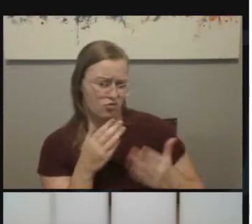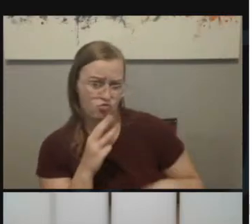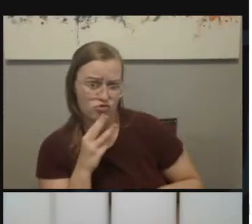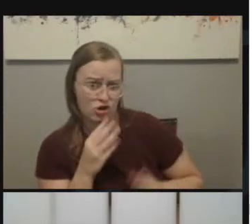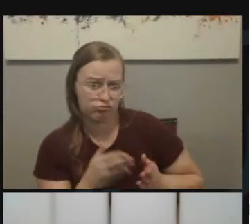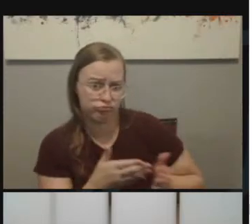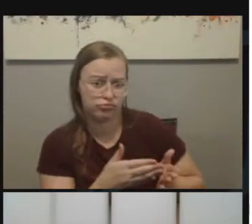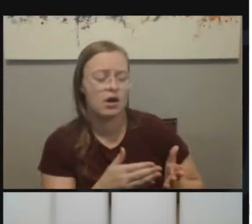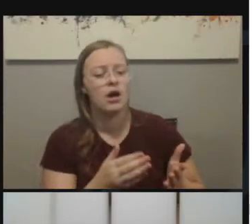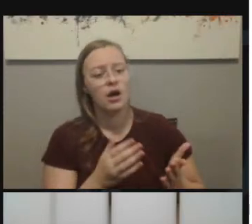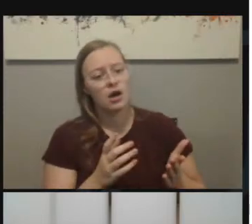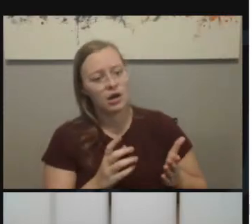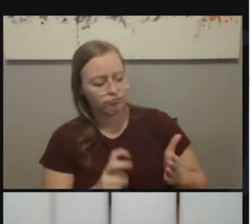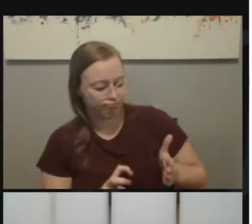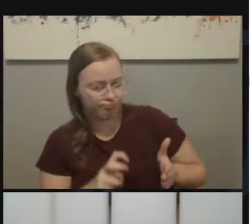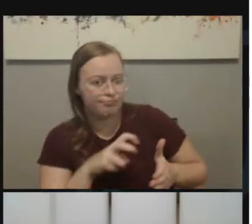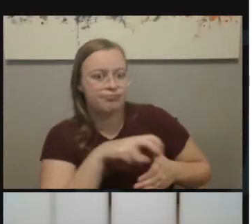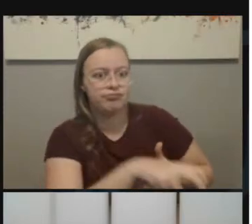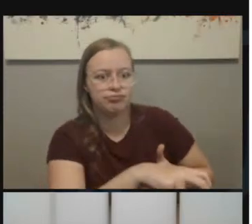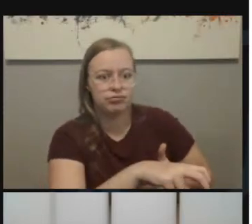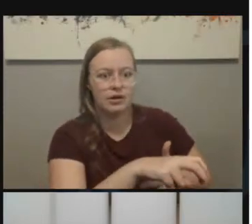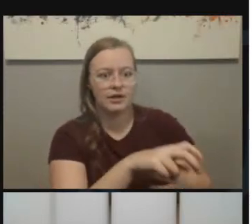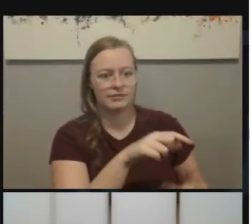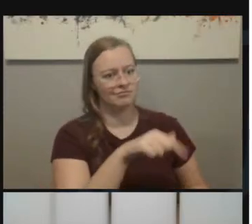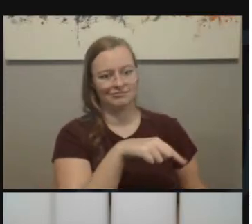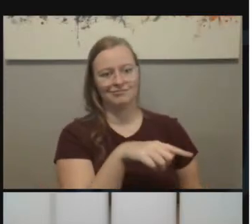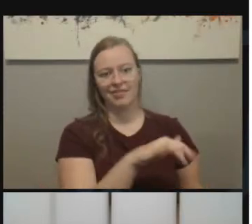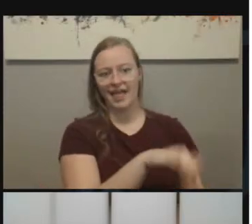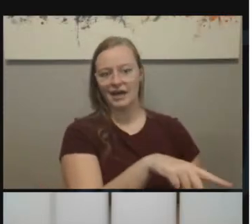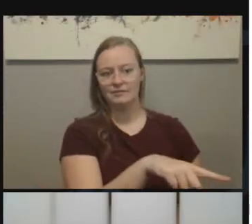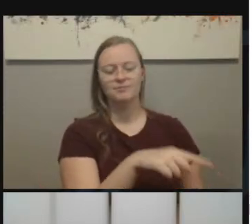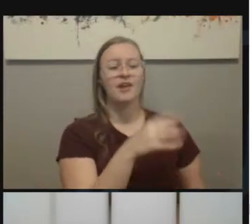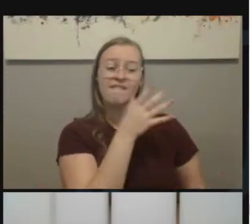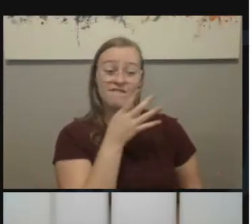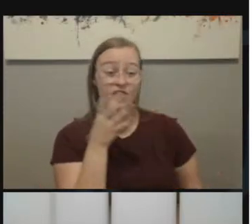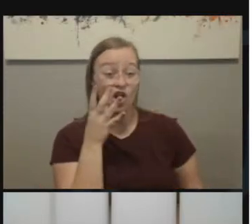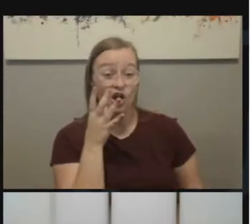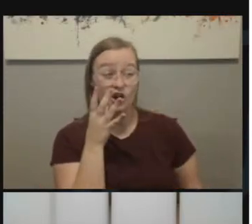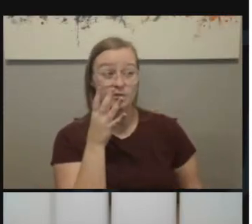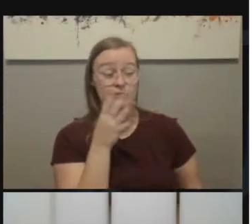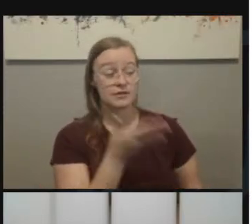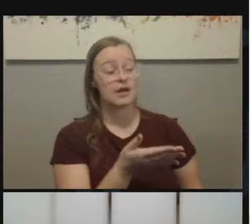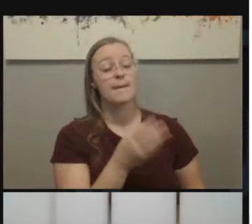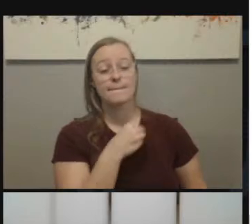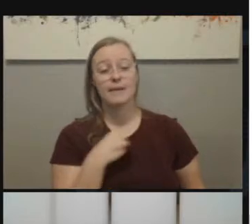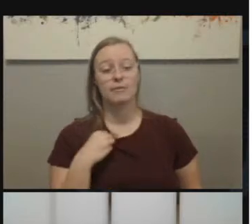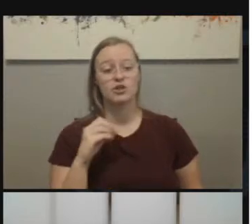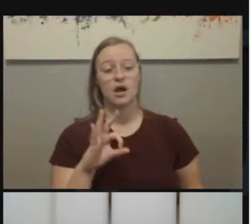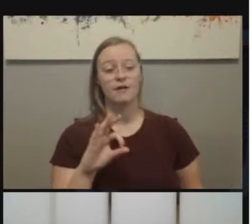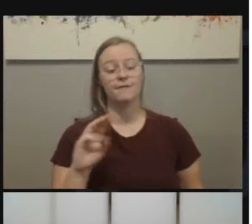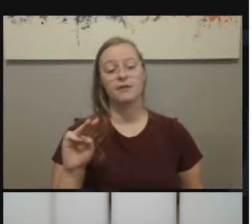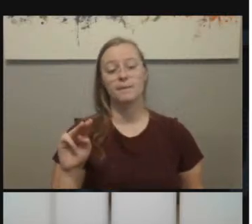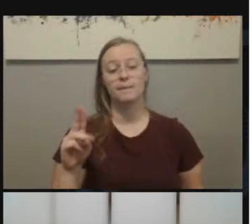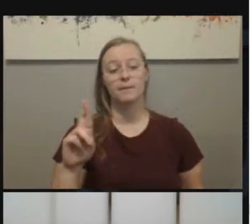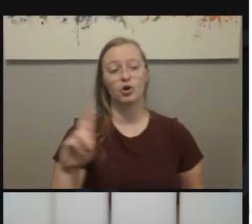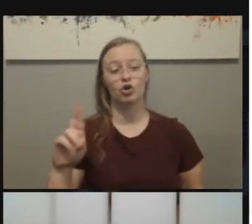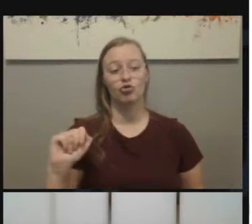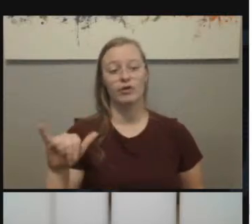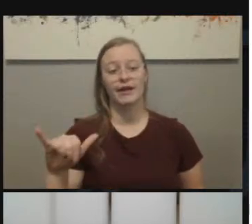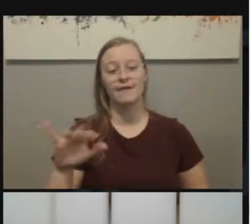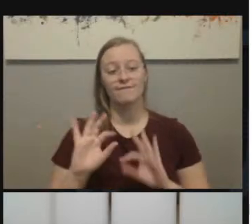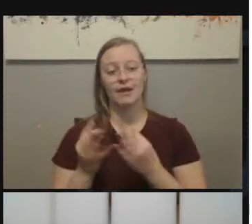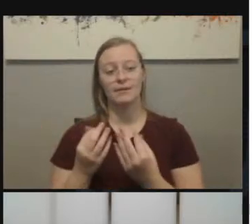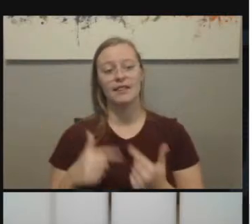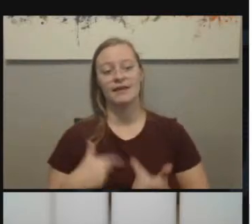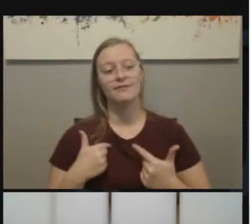Talbot County, and in fact, the farms on which members of the Murray family lived were just